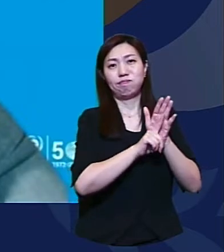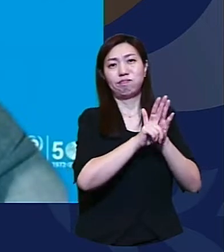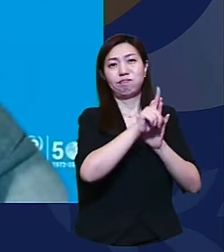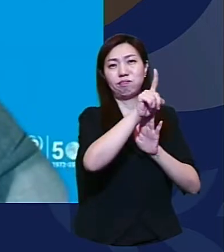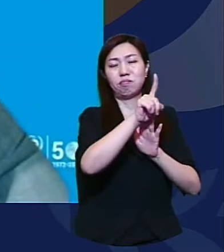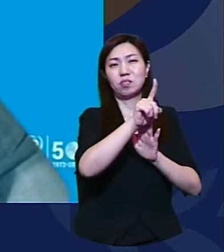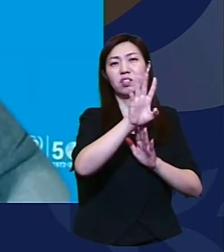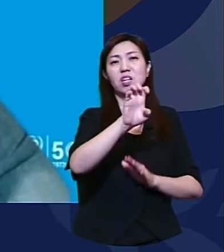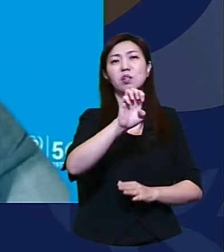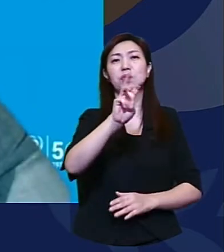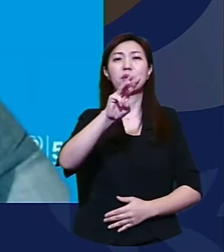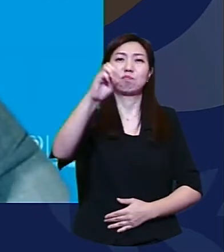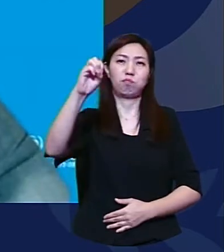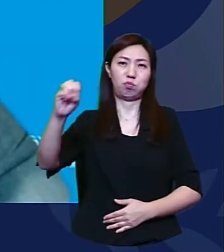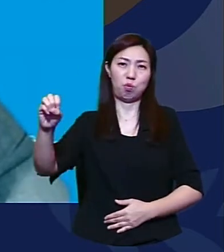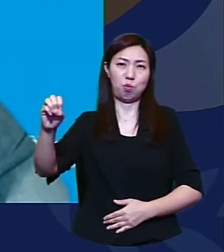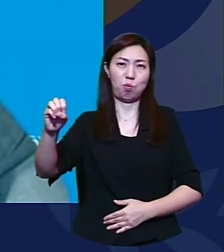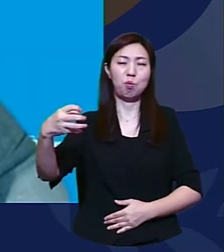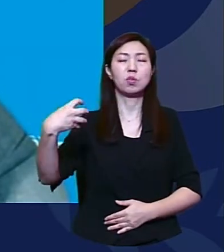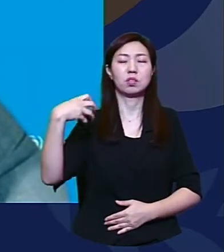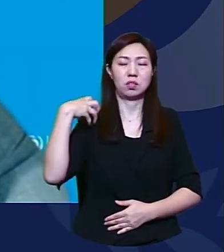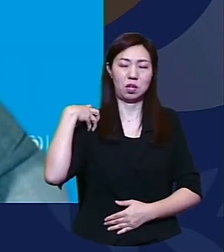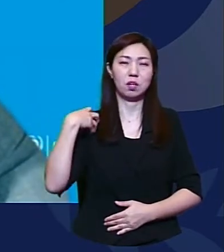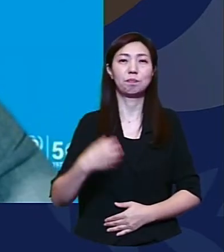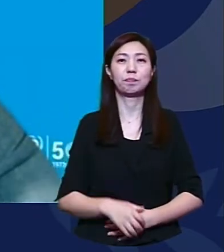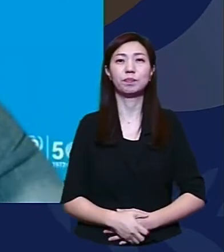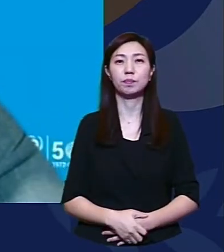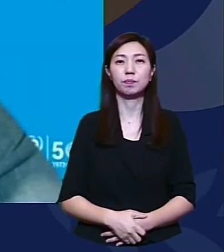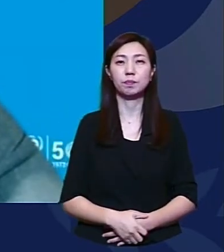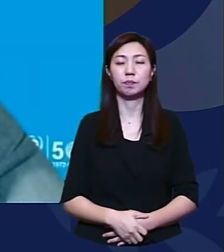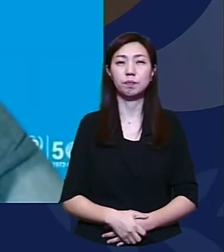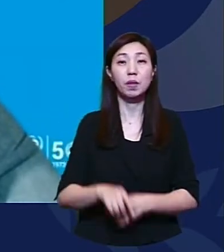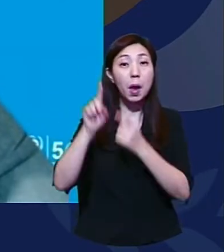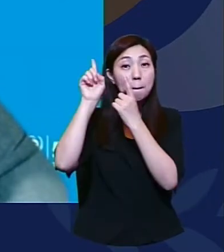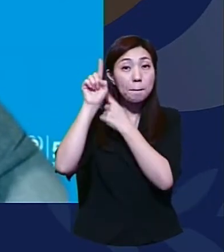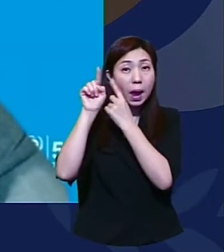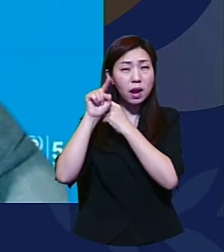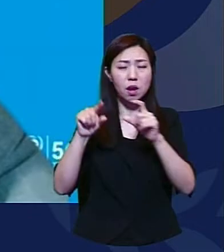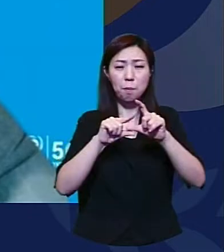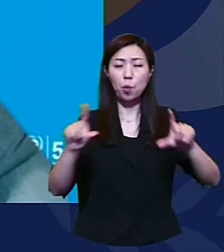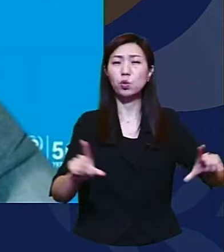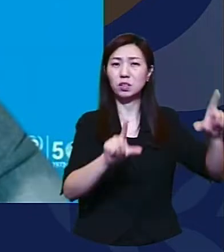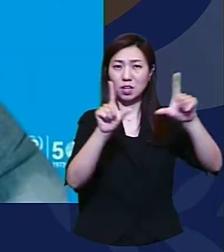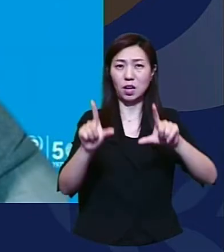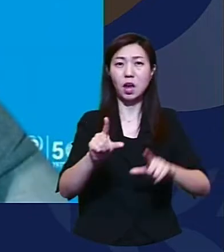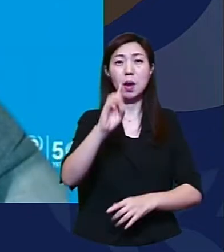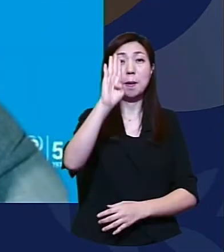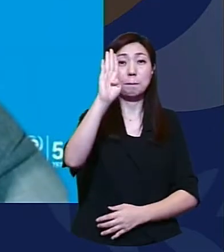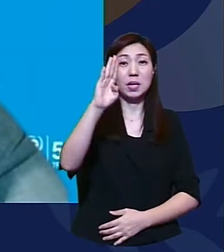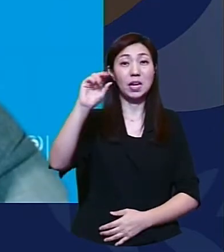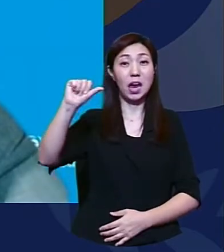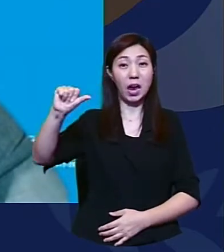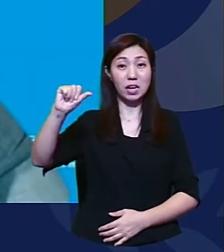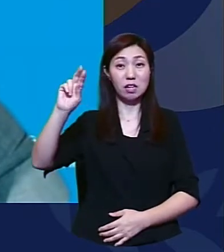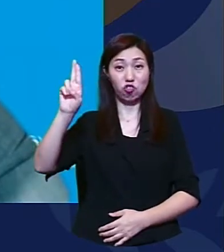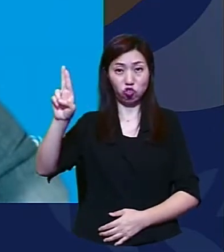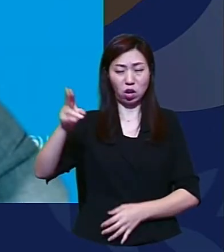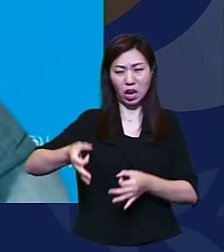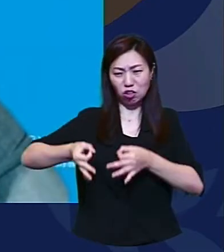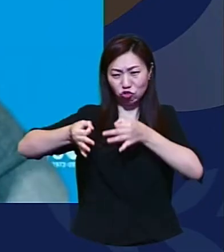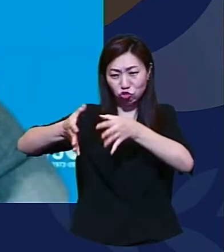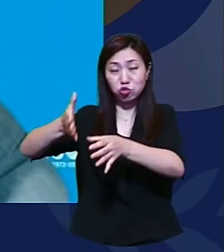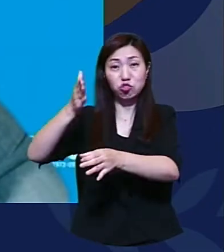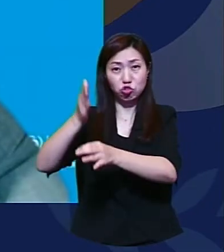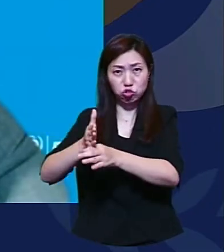day that we invest in business as usual and carbon dependent projects leads